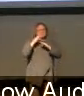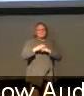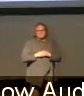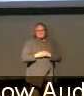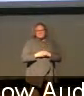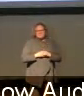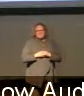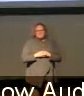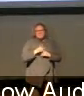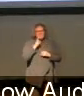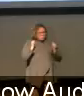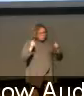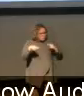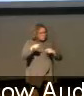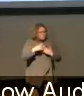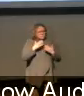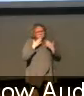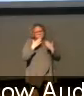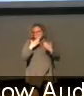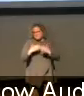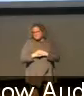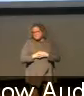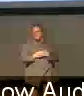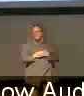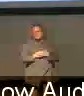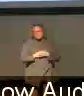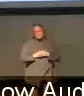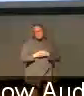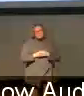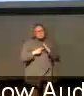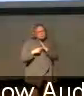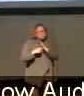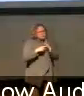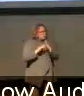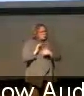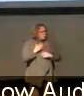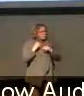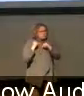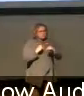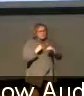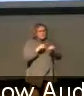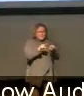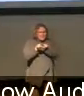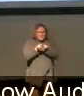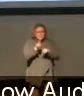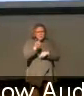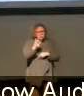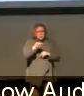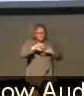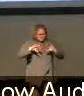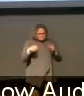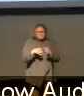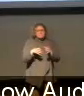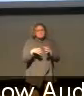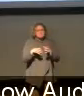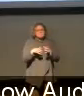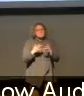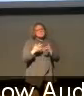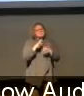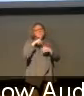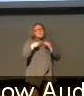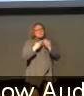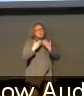of you, we thank you. And just to show how strong we are as a unit, let's talk about